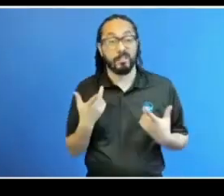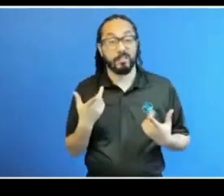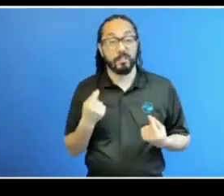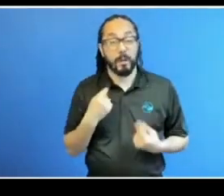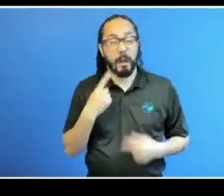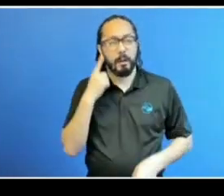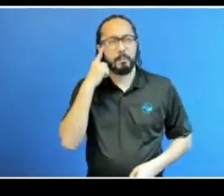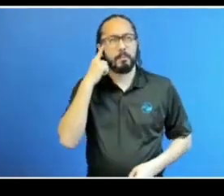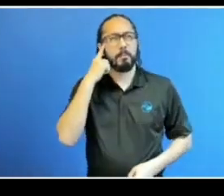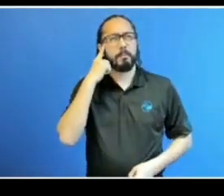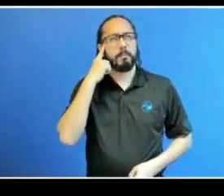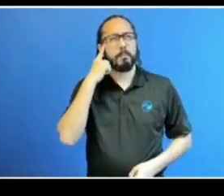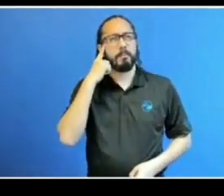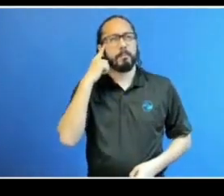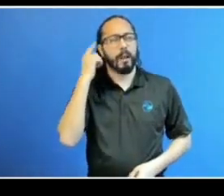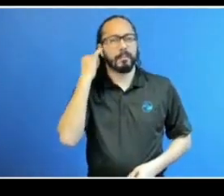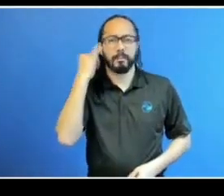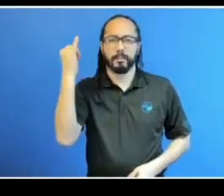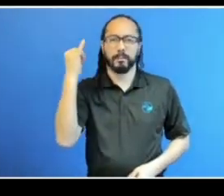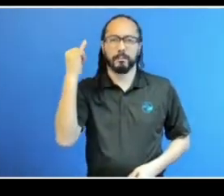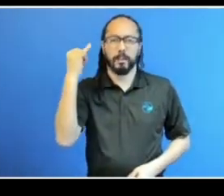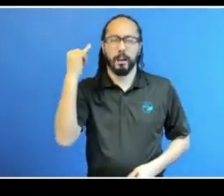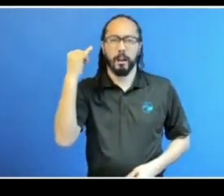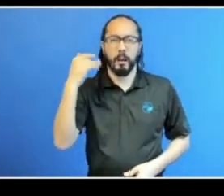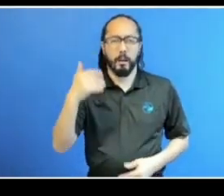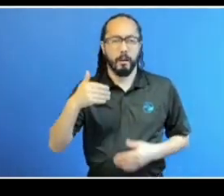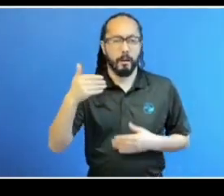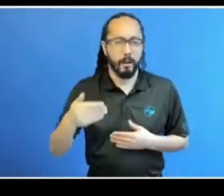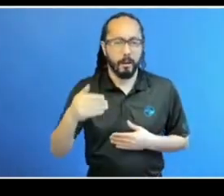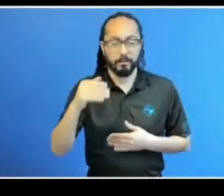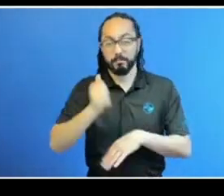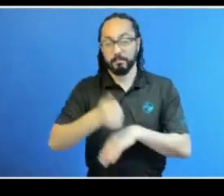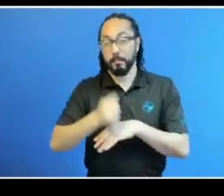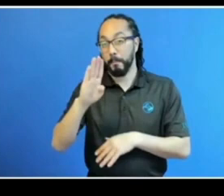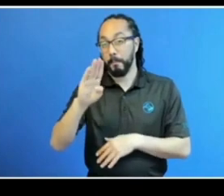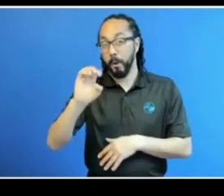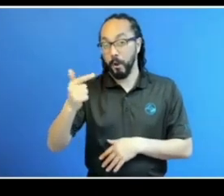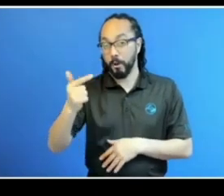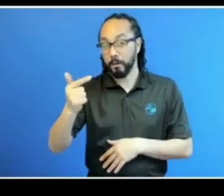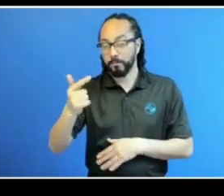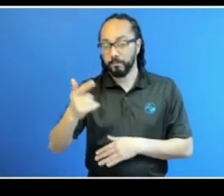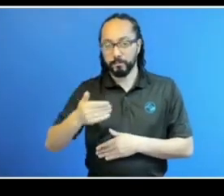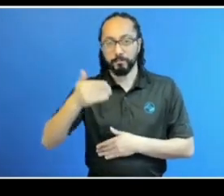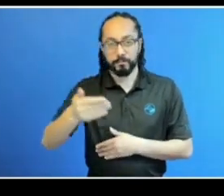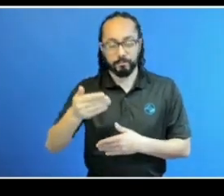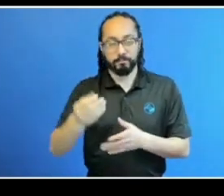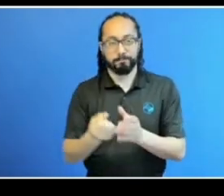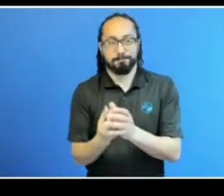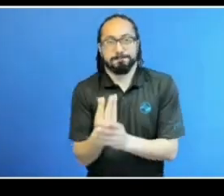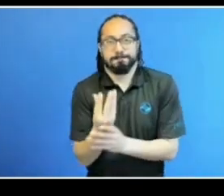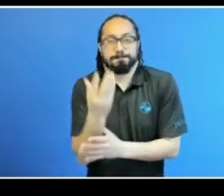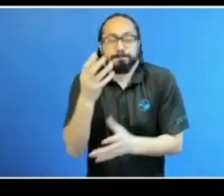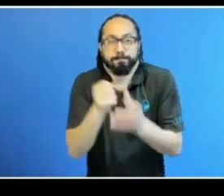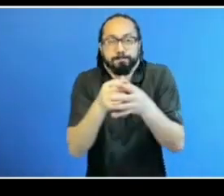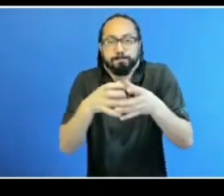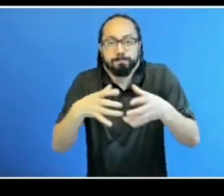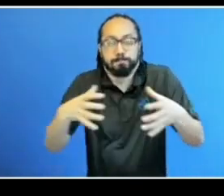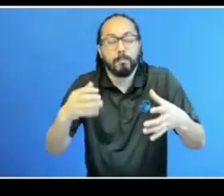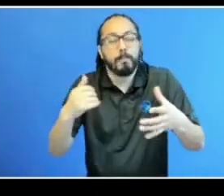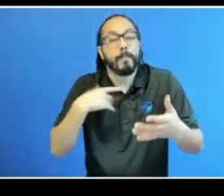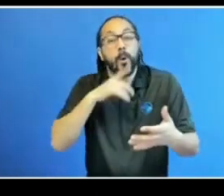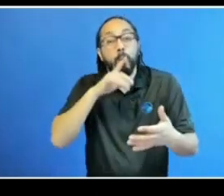started from a blog. I started from just really trying to learn how to kind of get